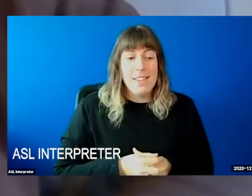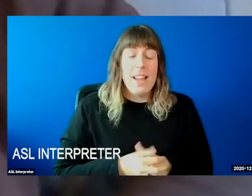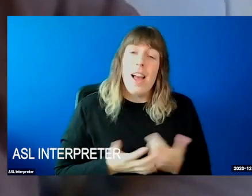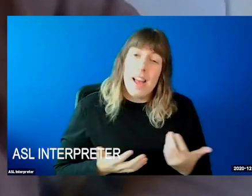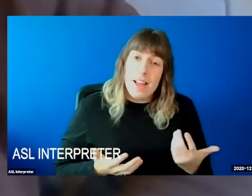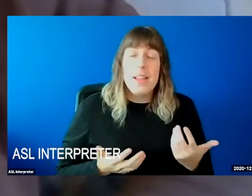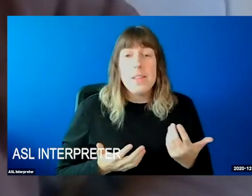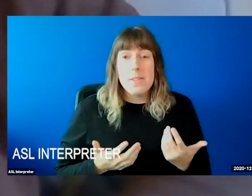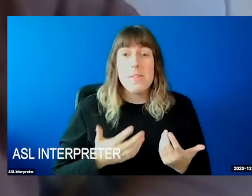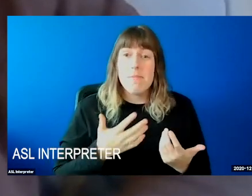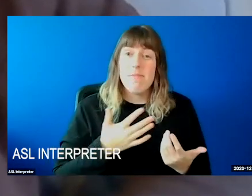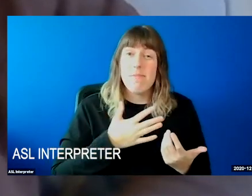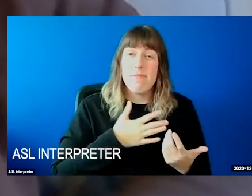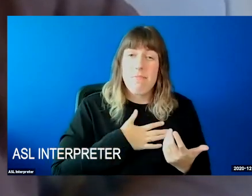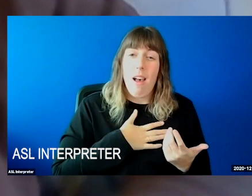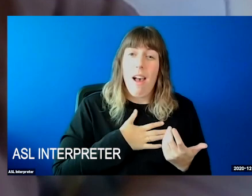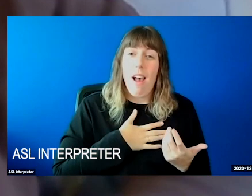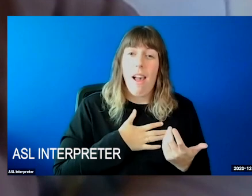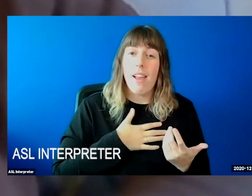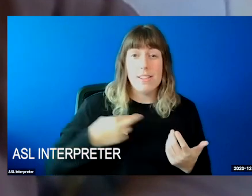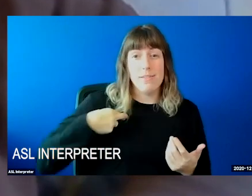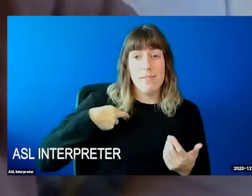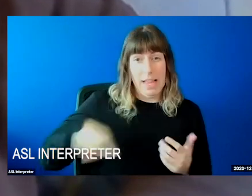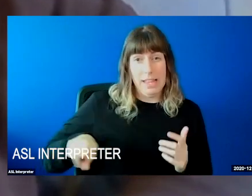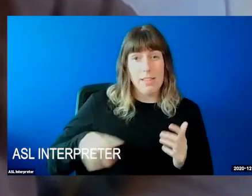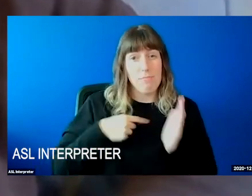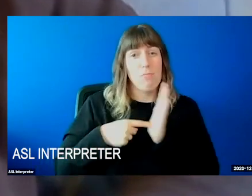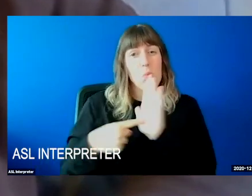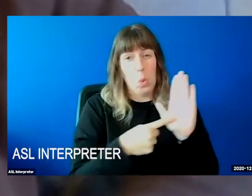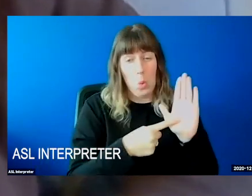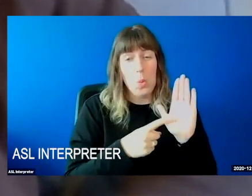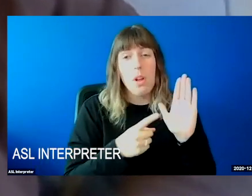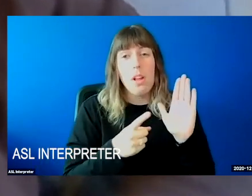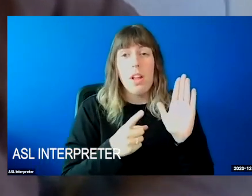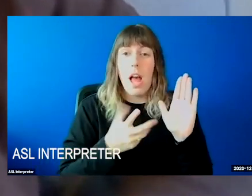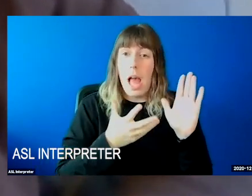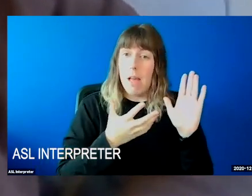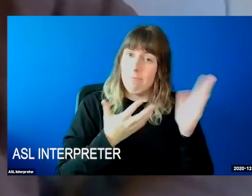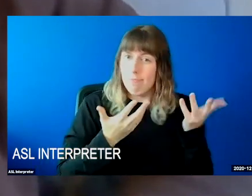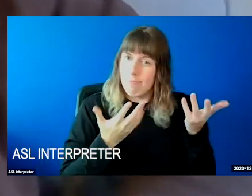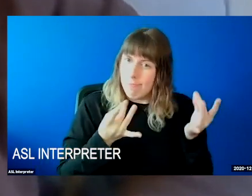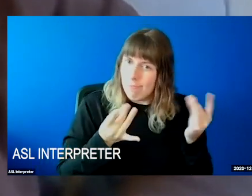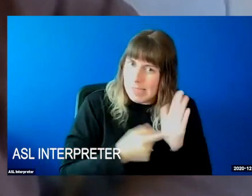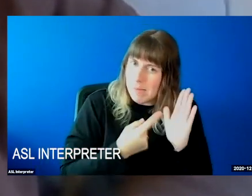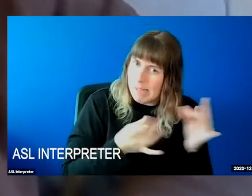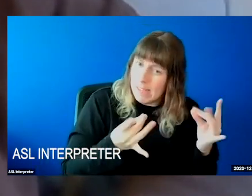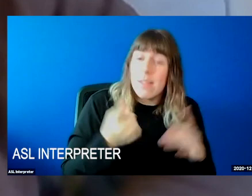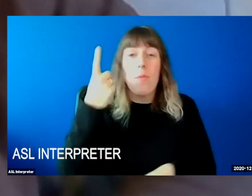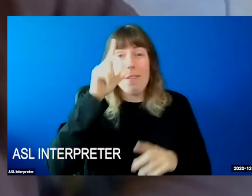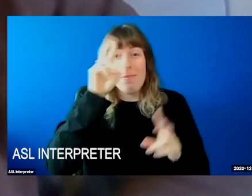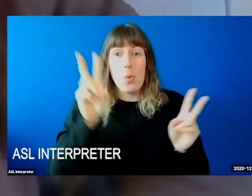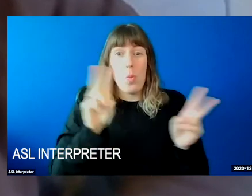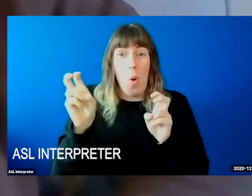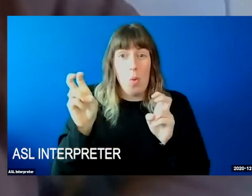Actually, you know, in this journey, I've taken some risks in expressing my faith in different ways. And there is a quote that often comes to